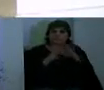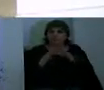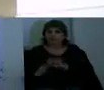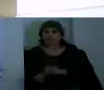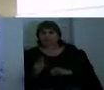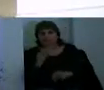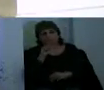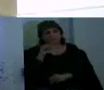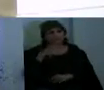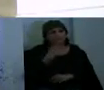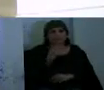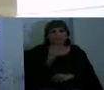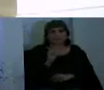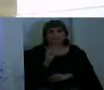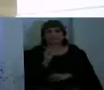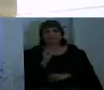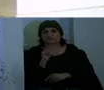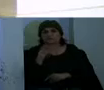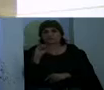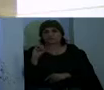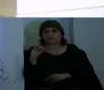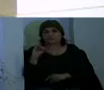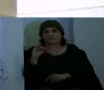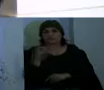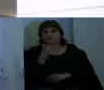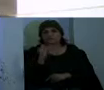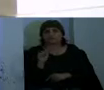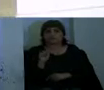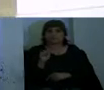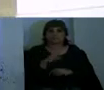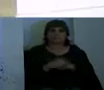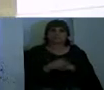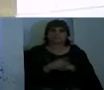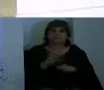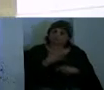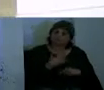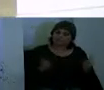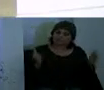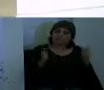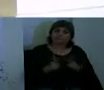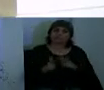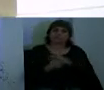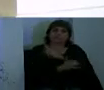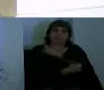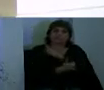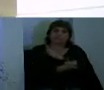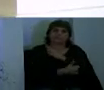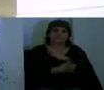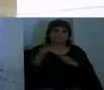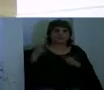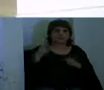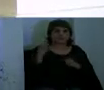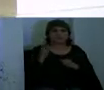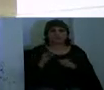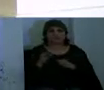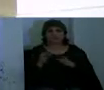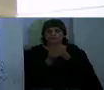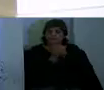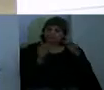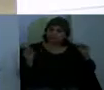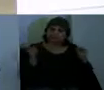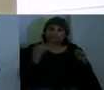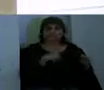Omega. He is our first and last. The desire of all nations and the captain of salvation.